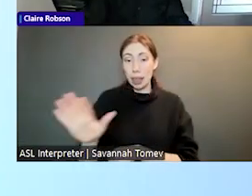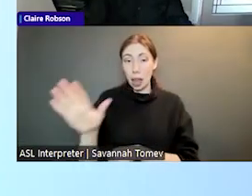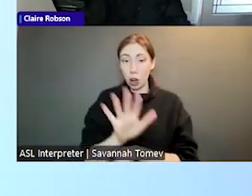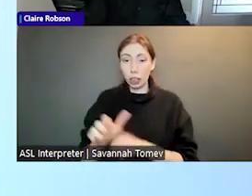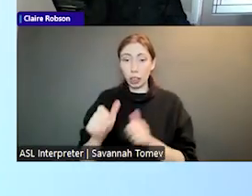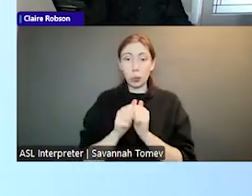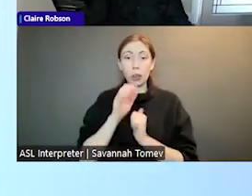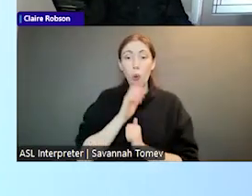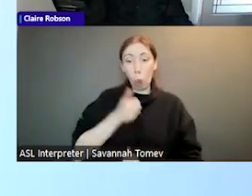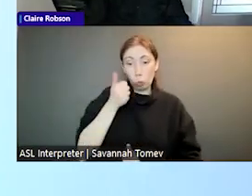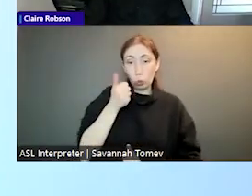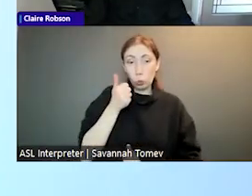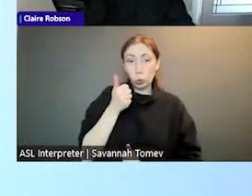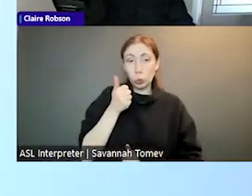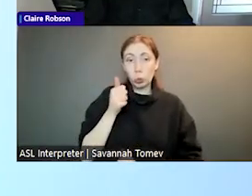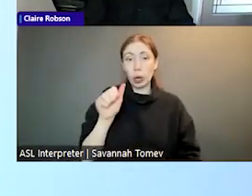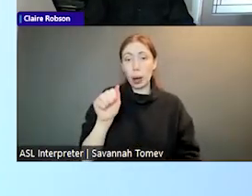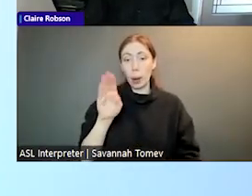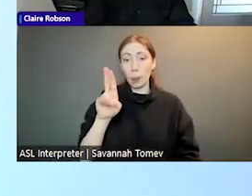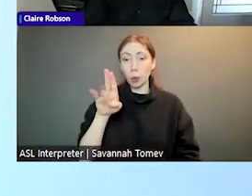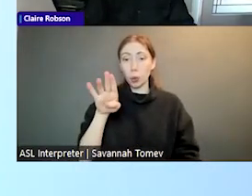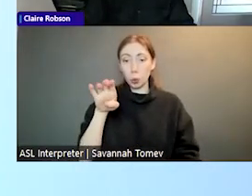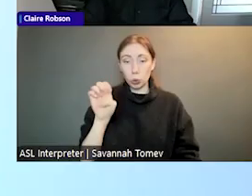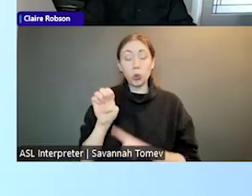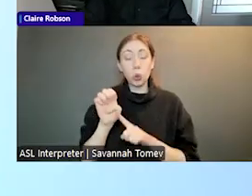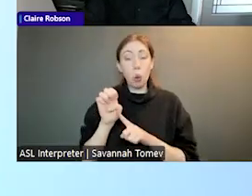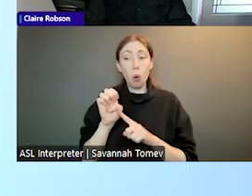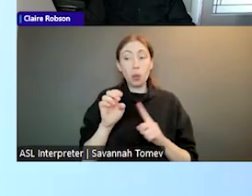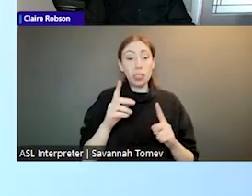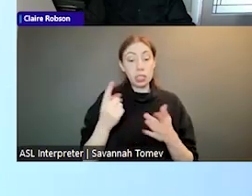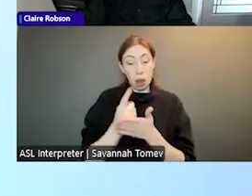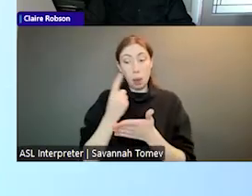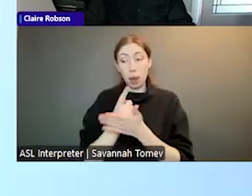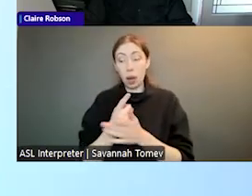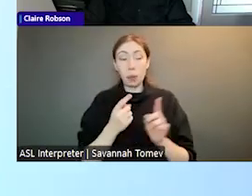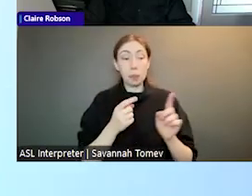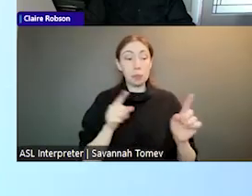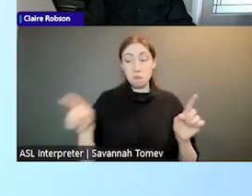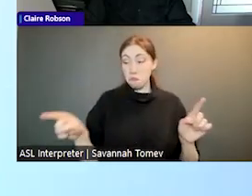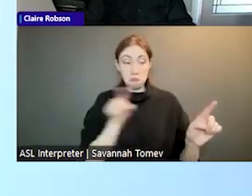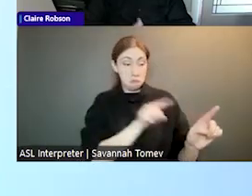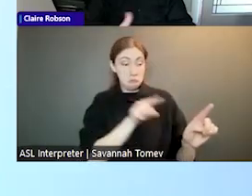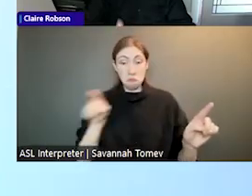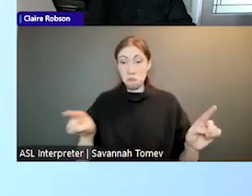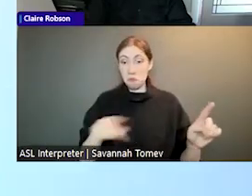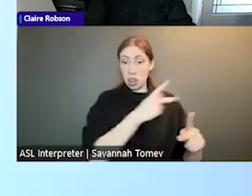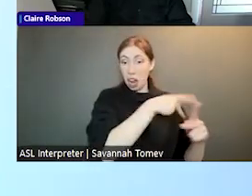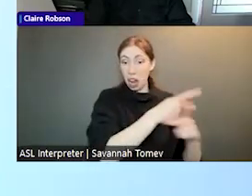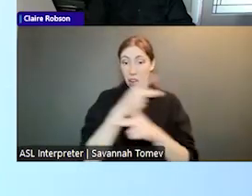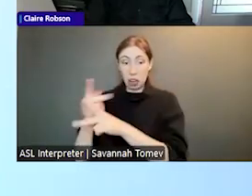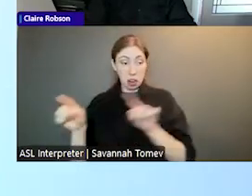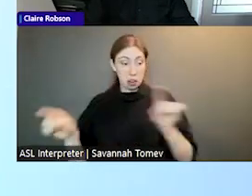care, abuse can look very much the same. Staff shortages,